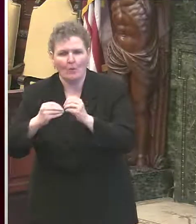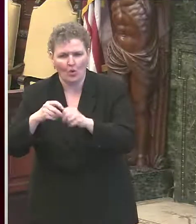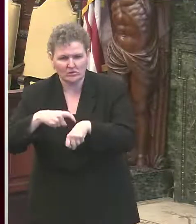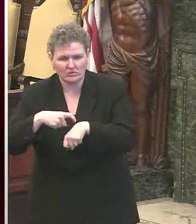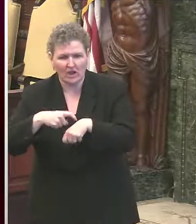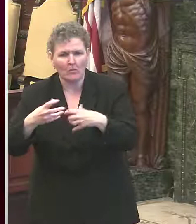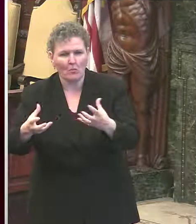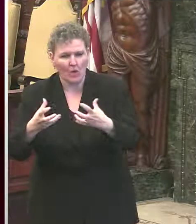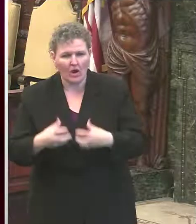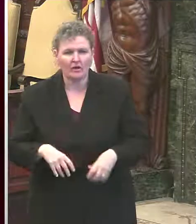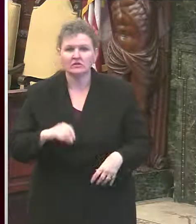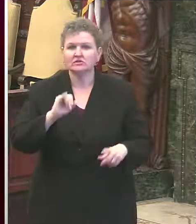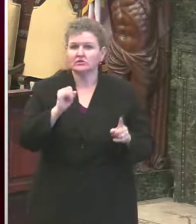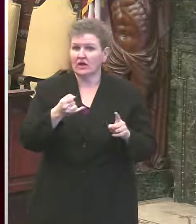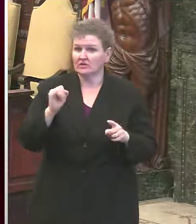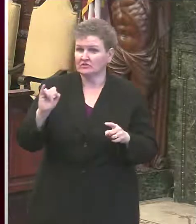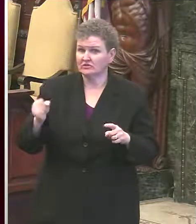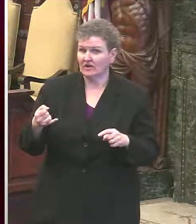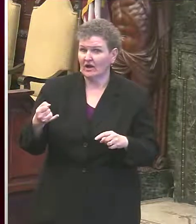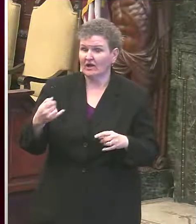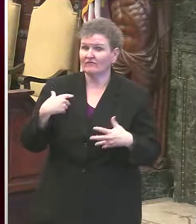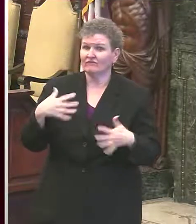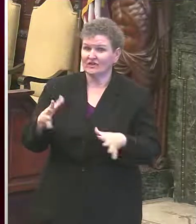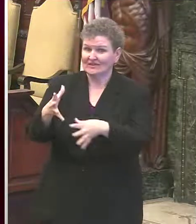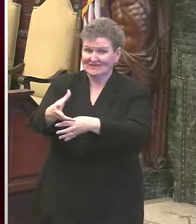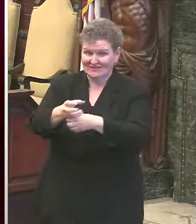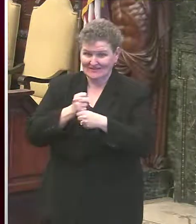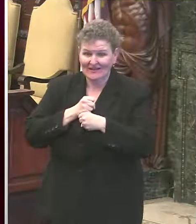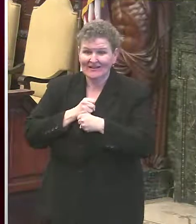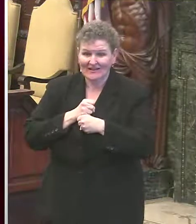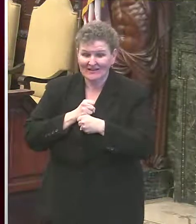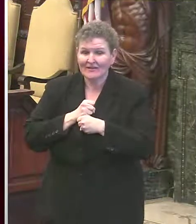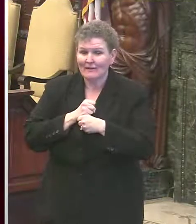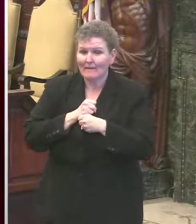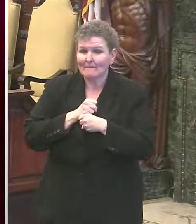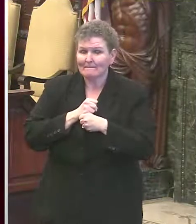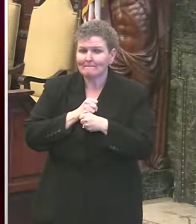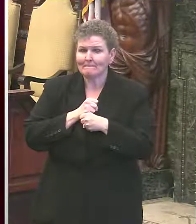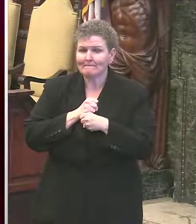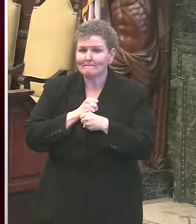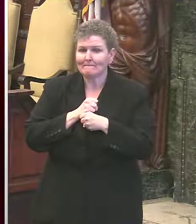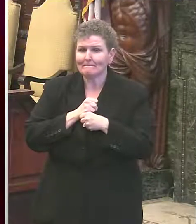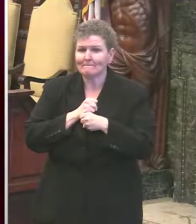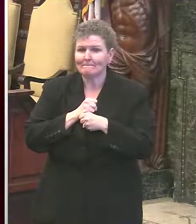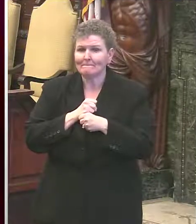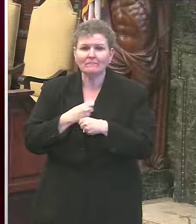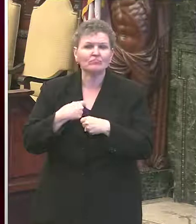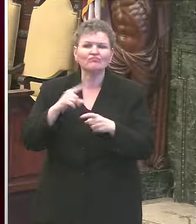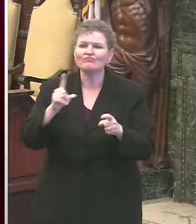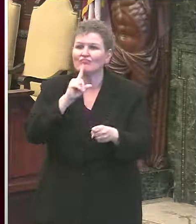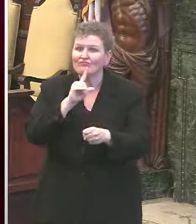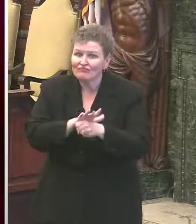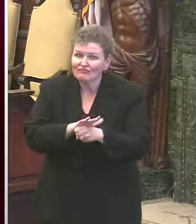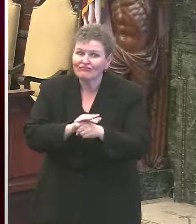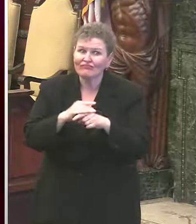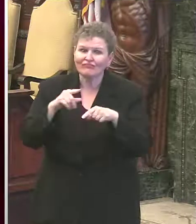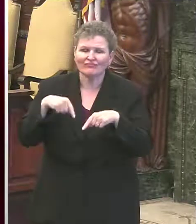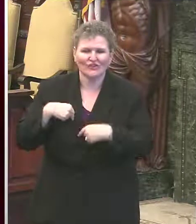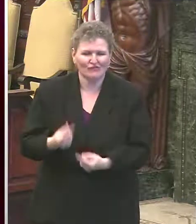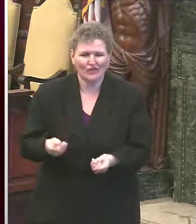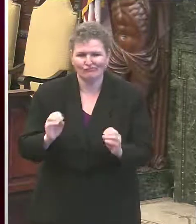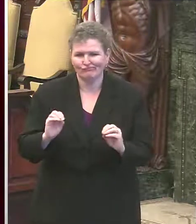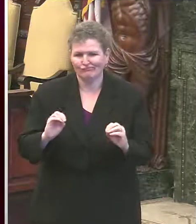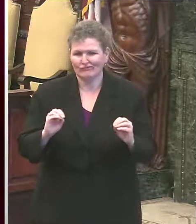will the city be receiving any over the next few weeks? We haven't given no guarantees of getting any Johnson & Johnson